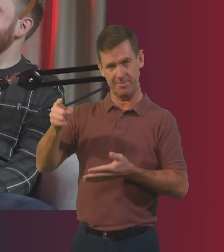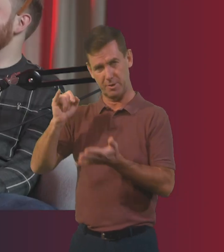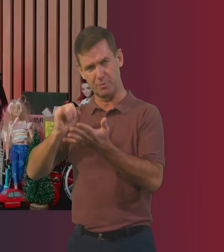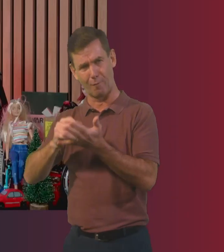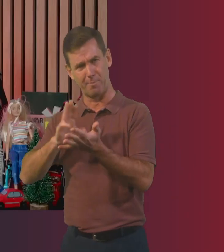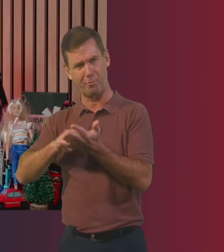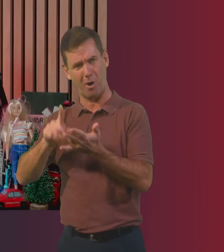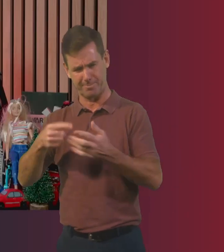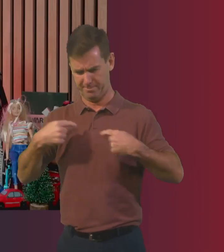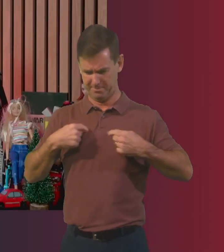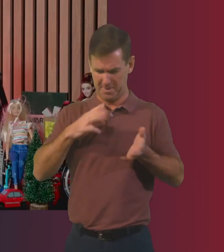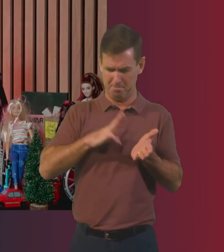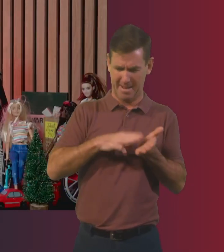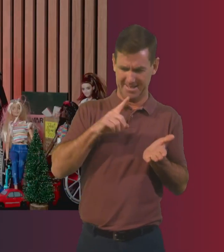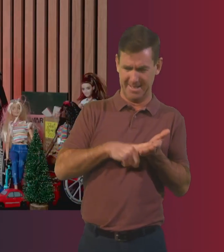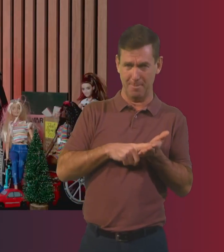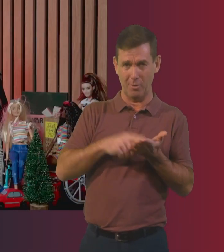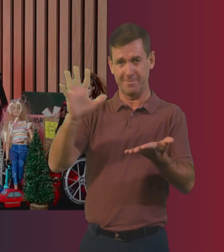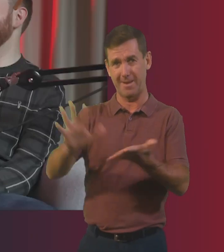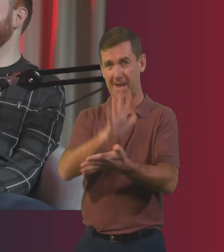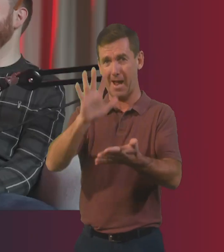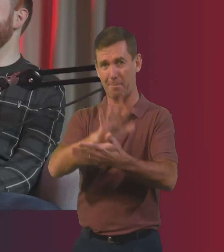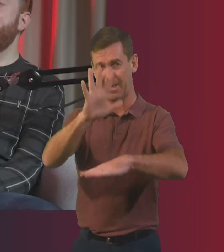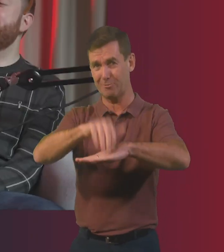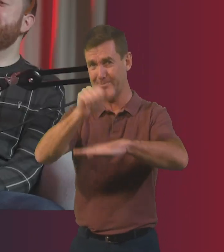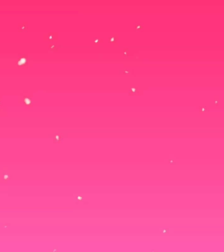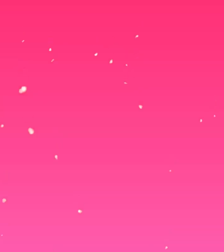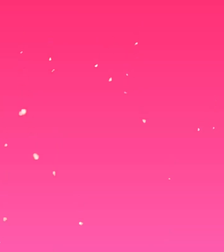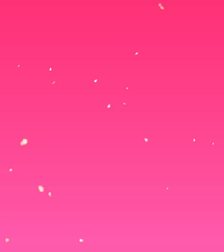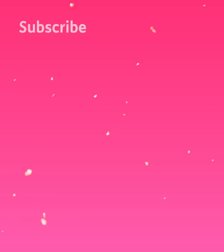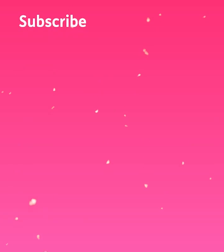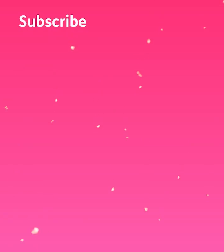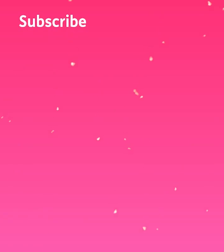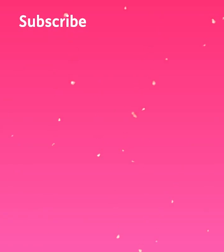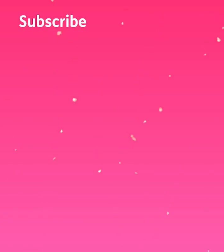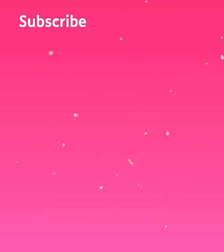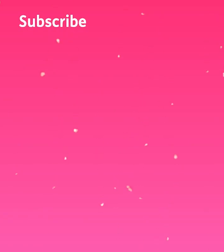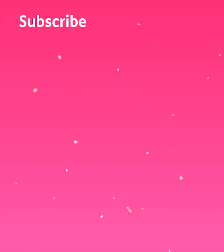I'm Matt Lizzymore. And a very Merry Christmas! Happy Christmas! Merry Christmas!